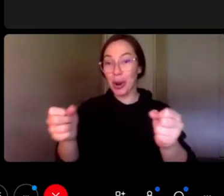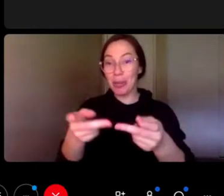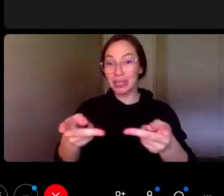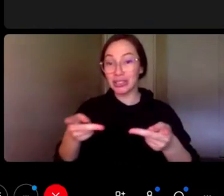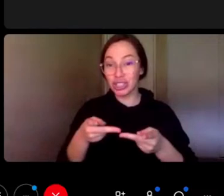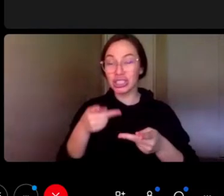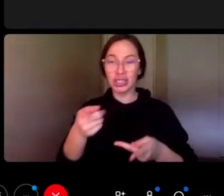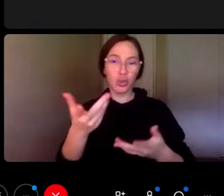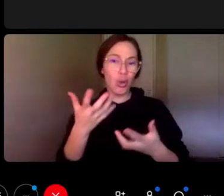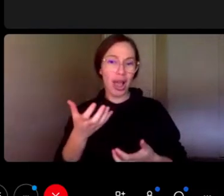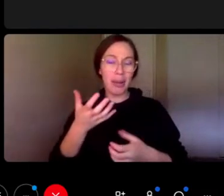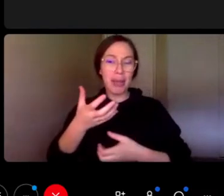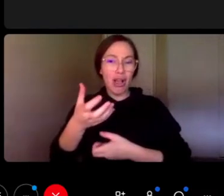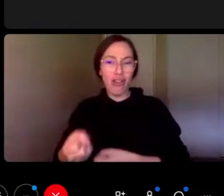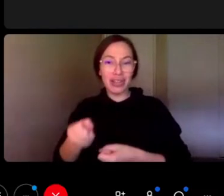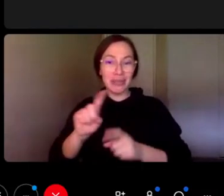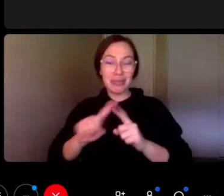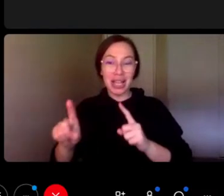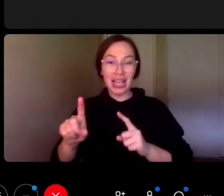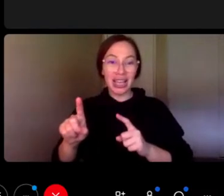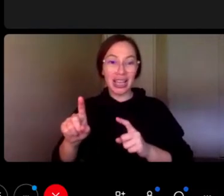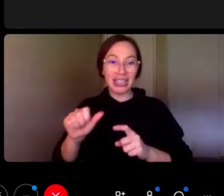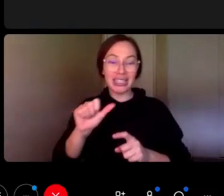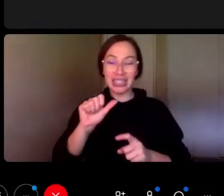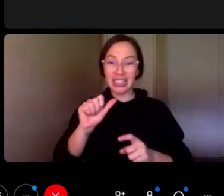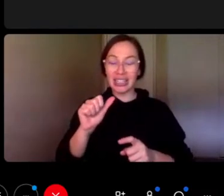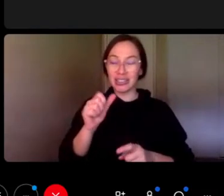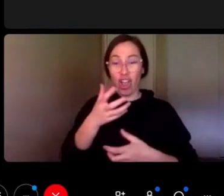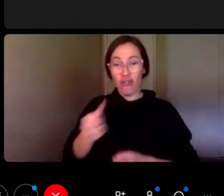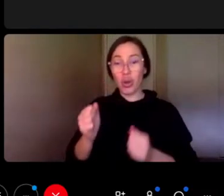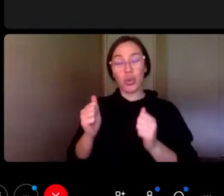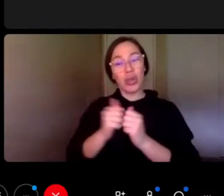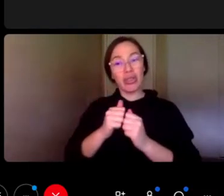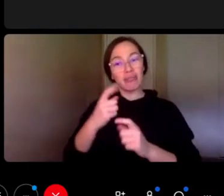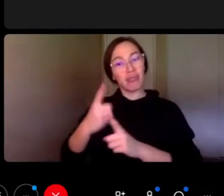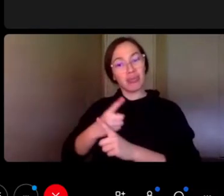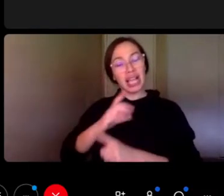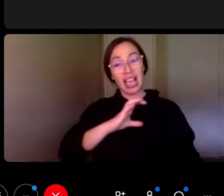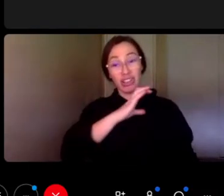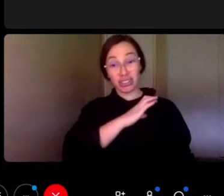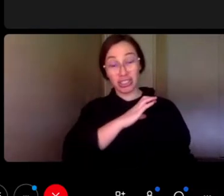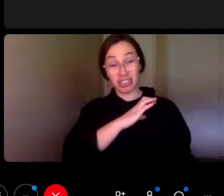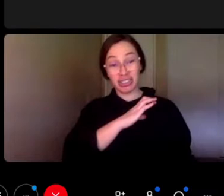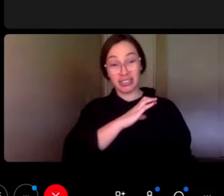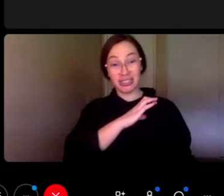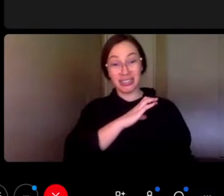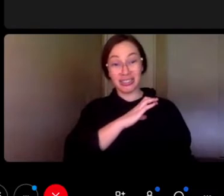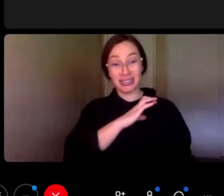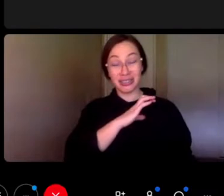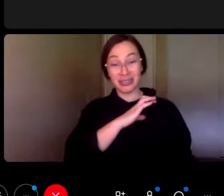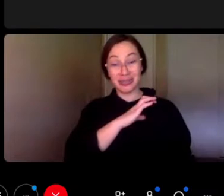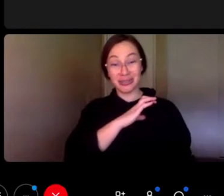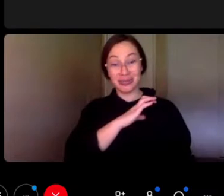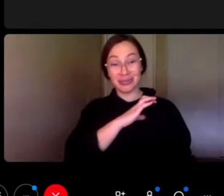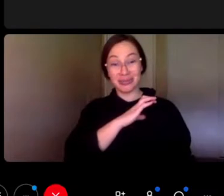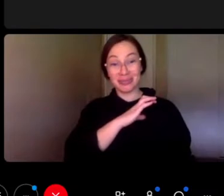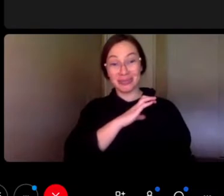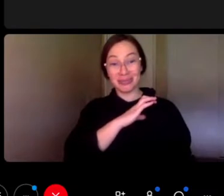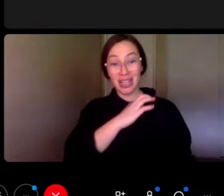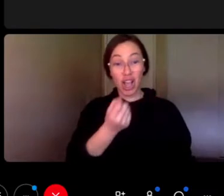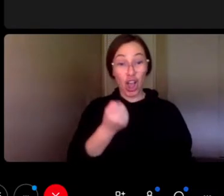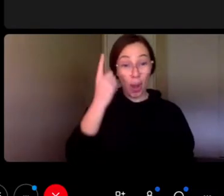competent, but not competent without character. Either one of those alone doesn't fare too well for